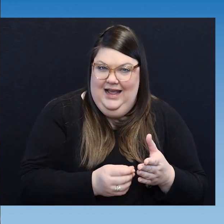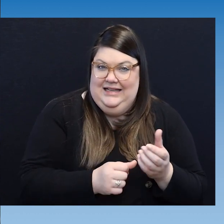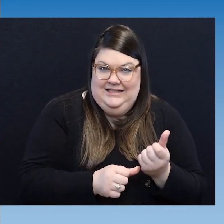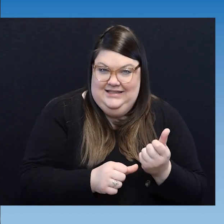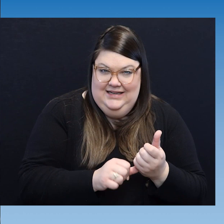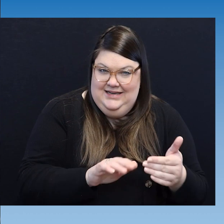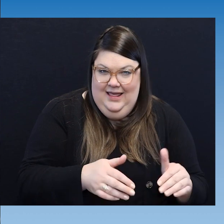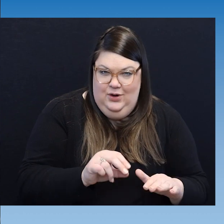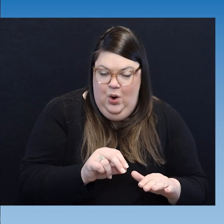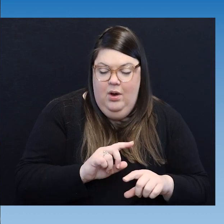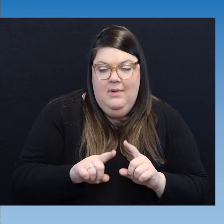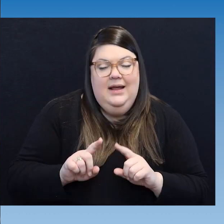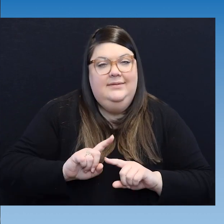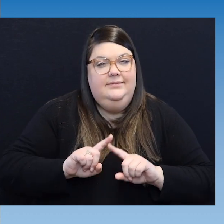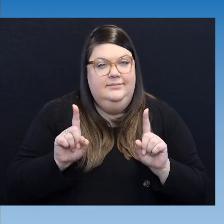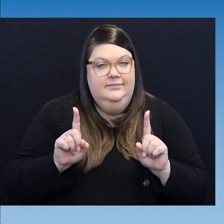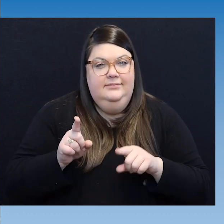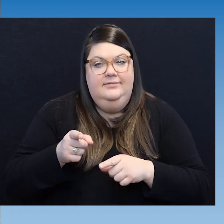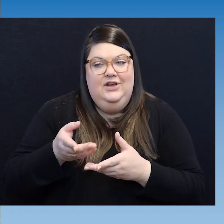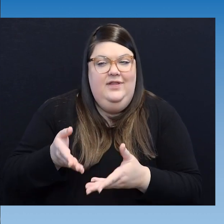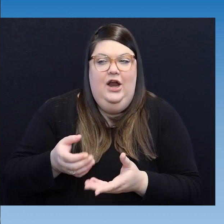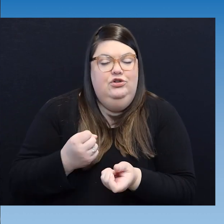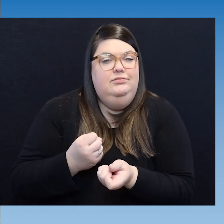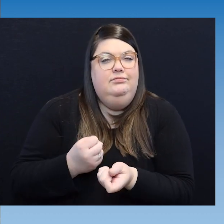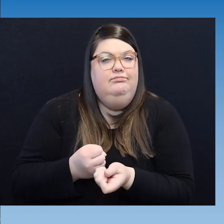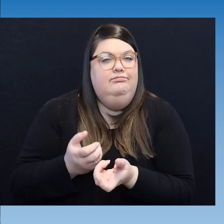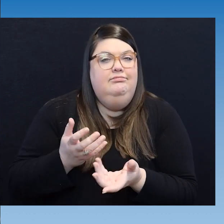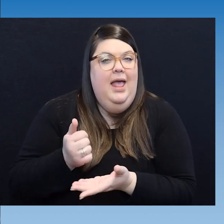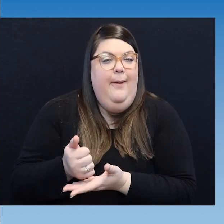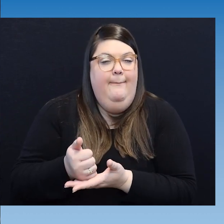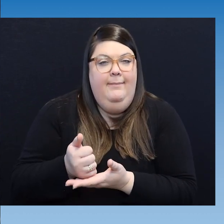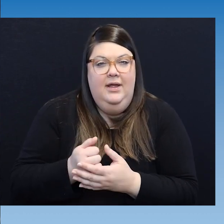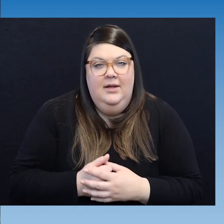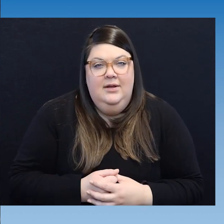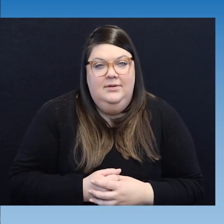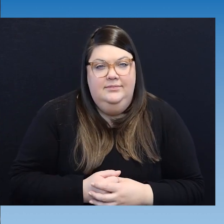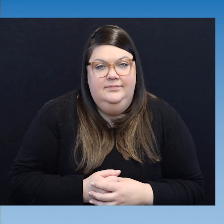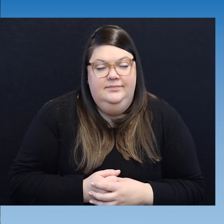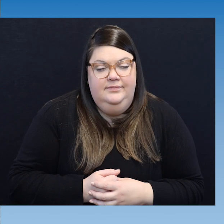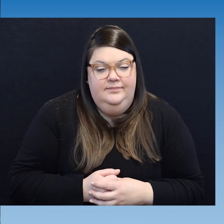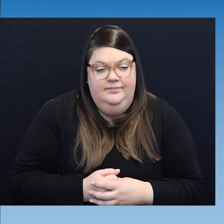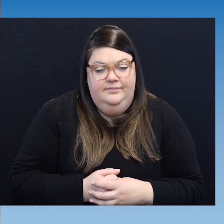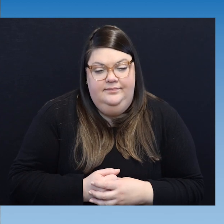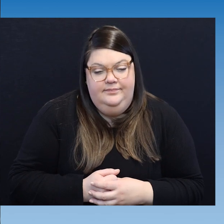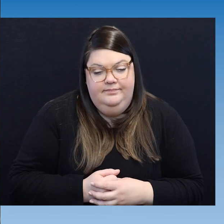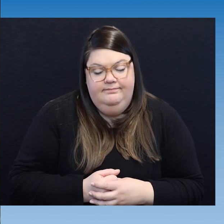assisting death. They're just there to help you and do things that may also help you,